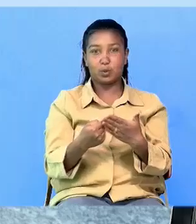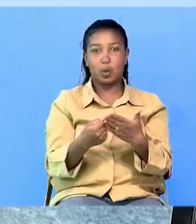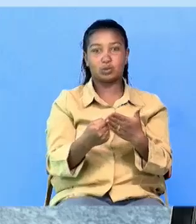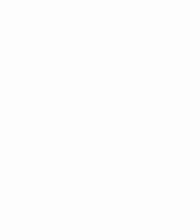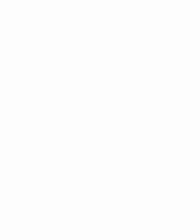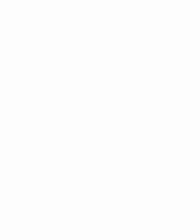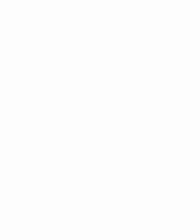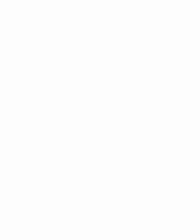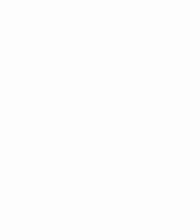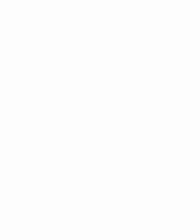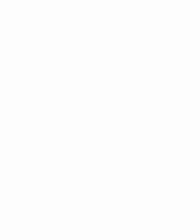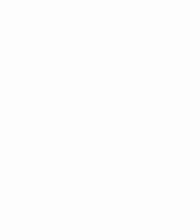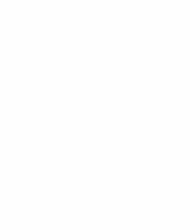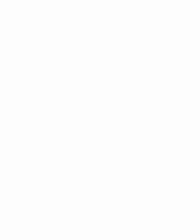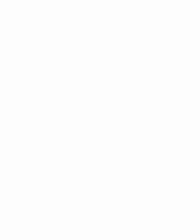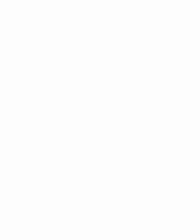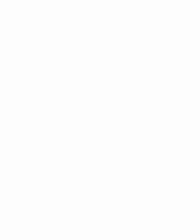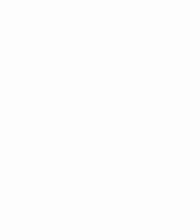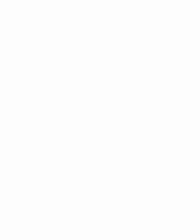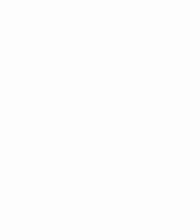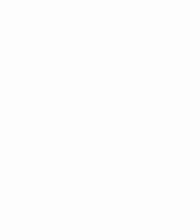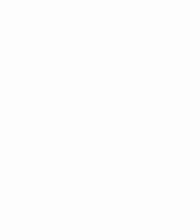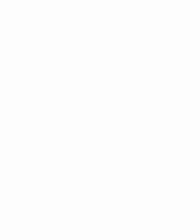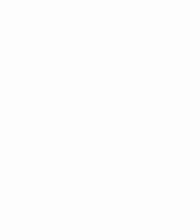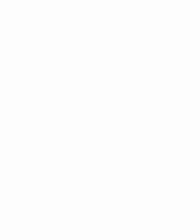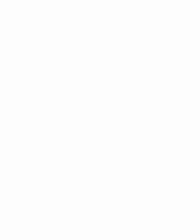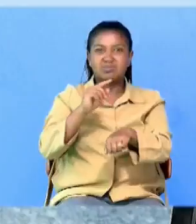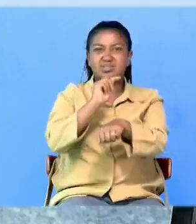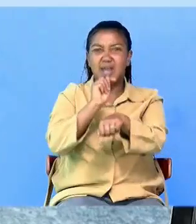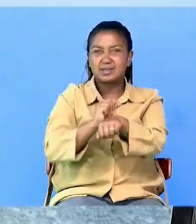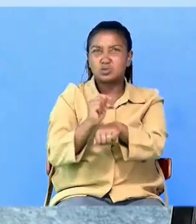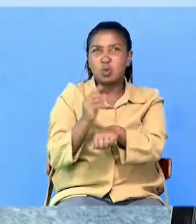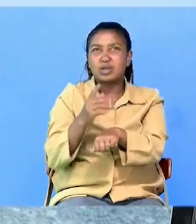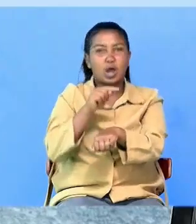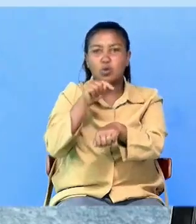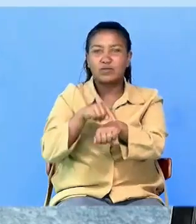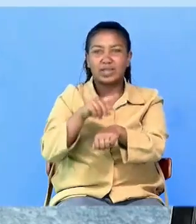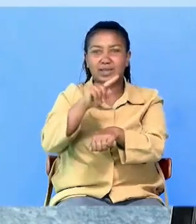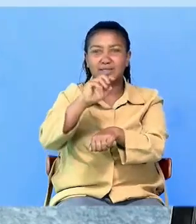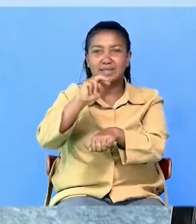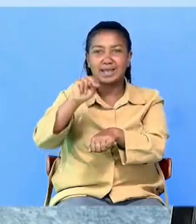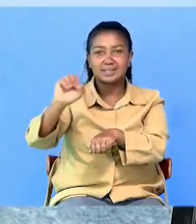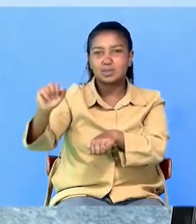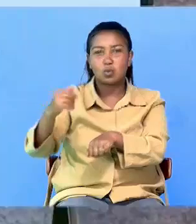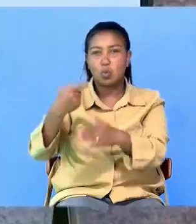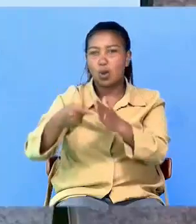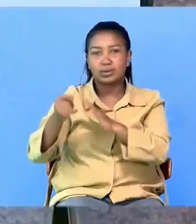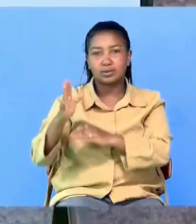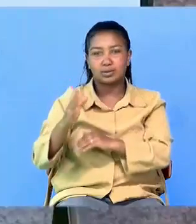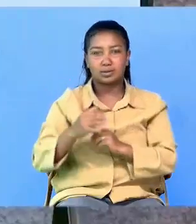tense. Which kind of tense is it? Oh, that's interesting one.